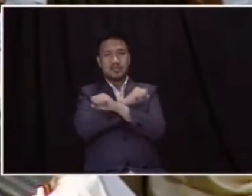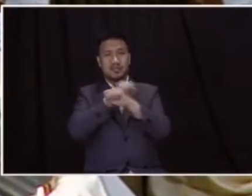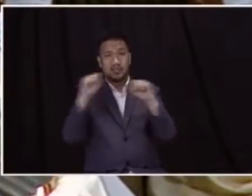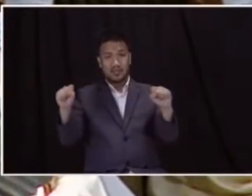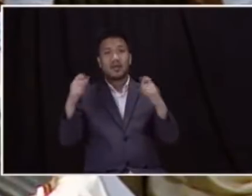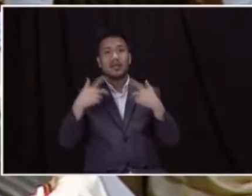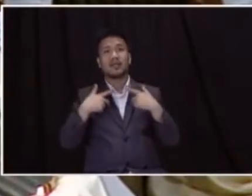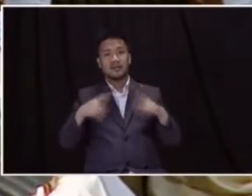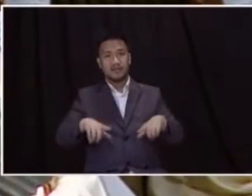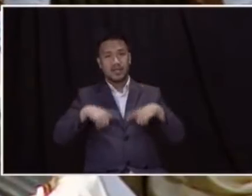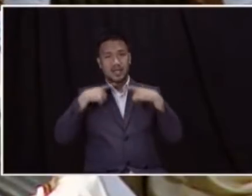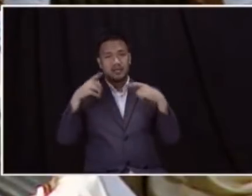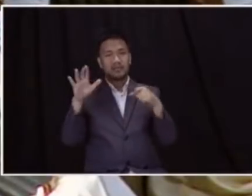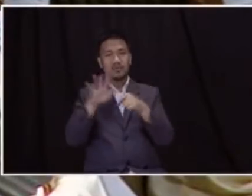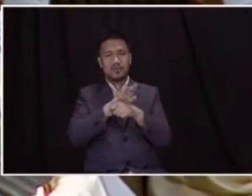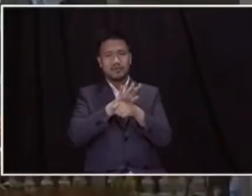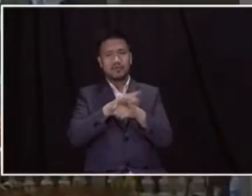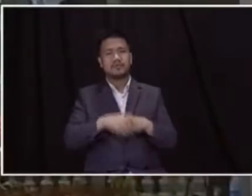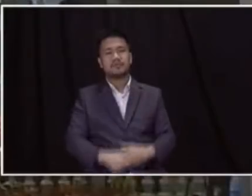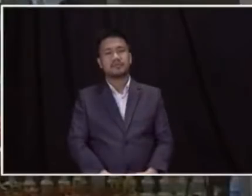have life to the full.